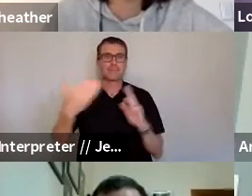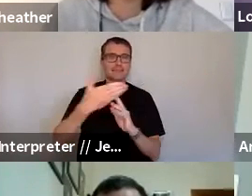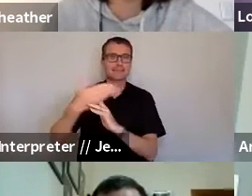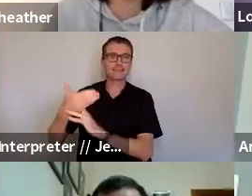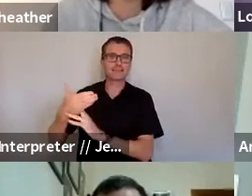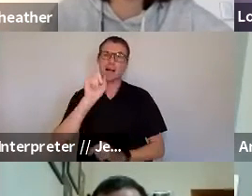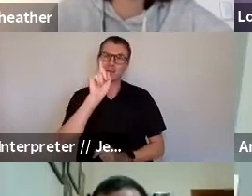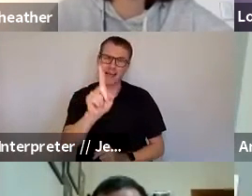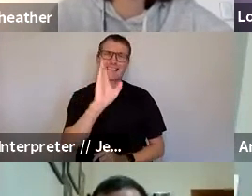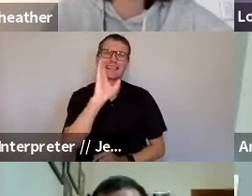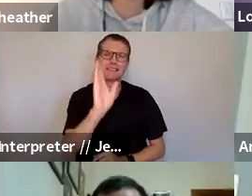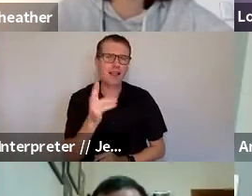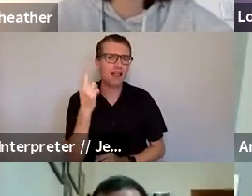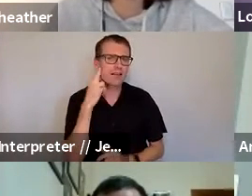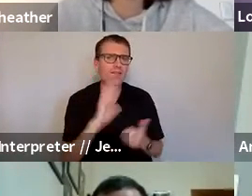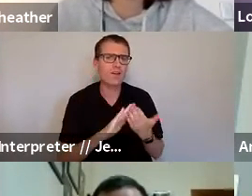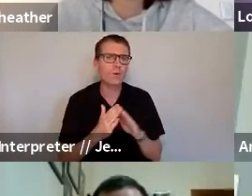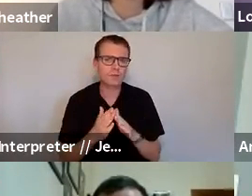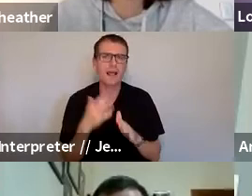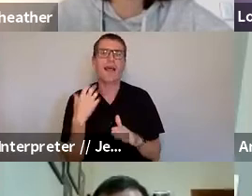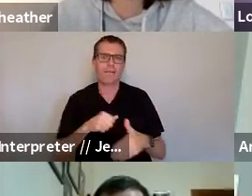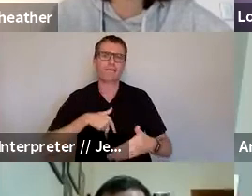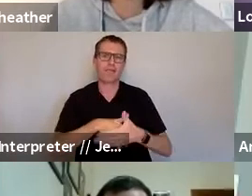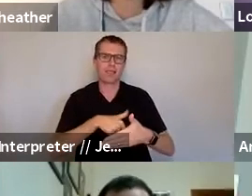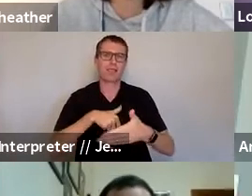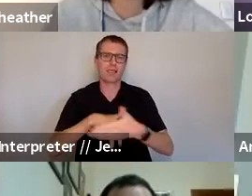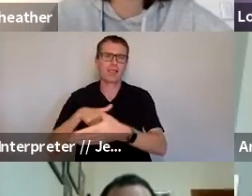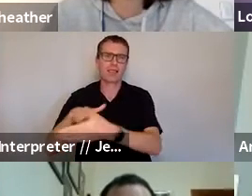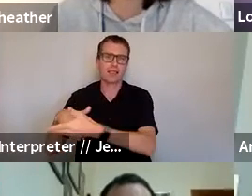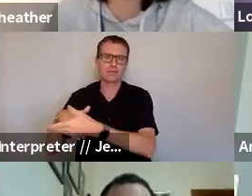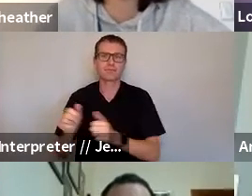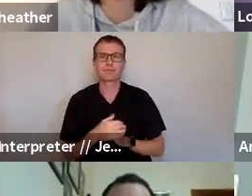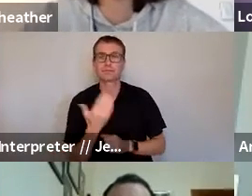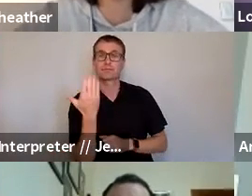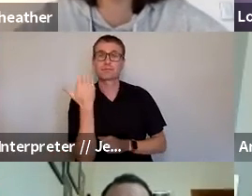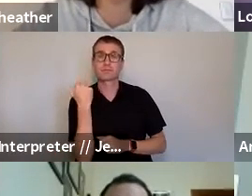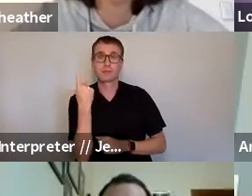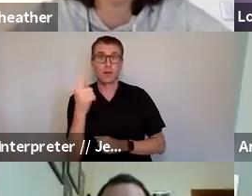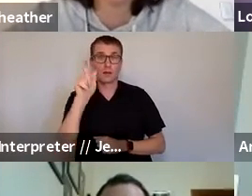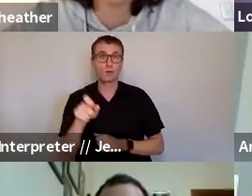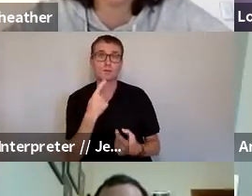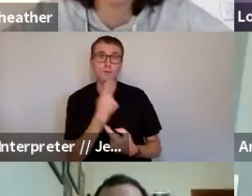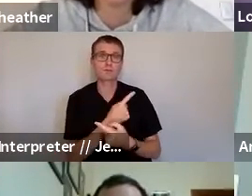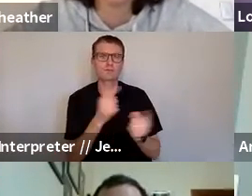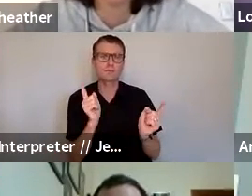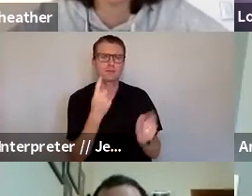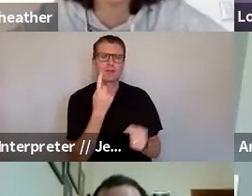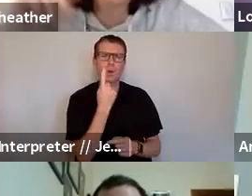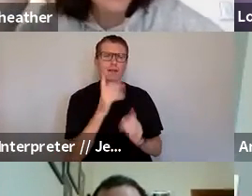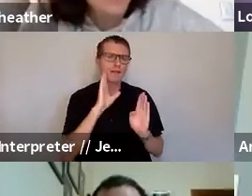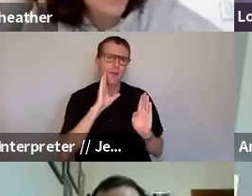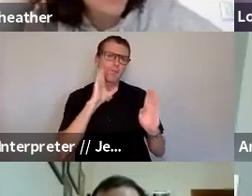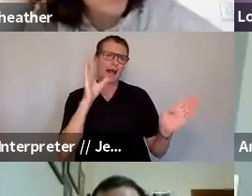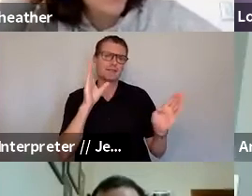deaf community. I had someone mention just recently about how there was that fabulous family, I think they were from